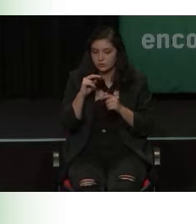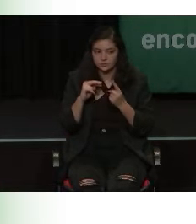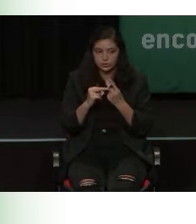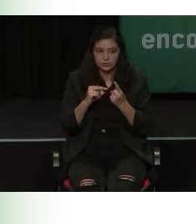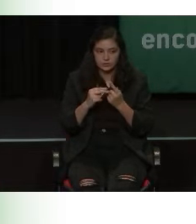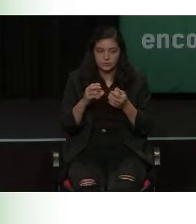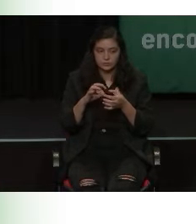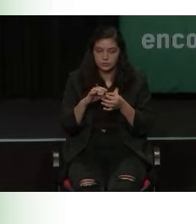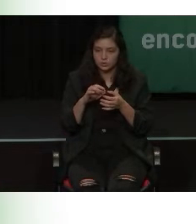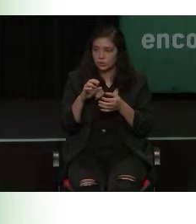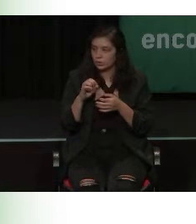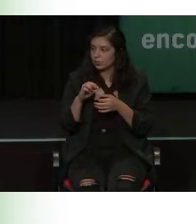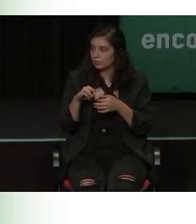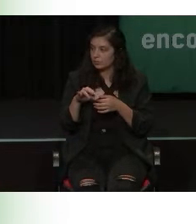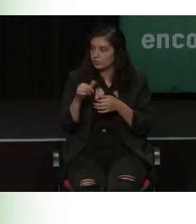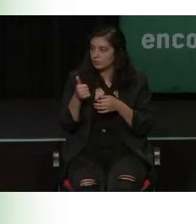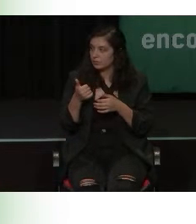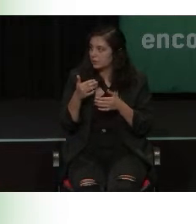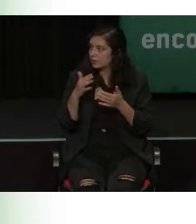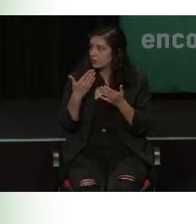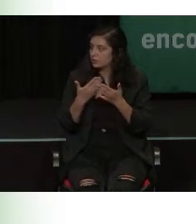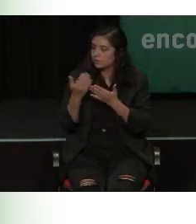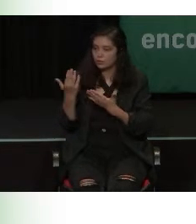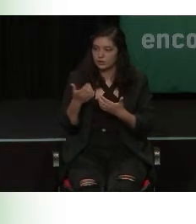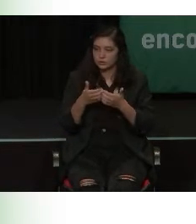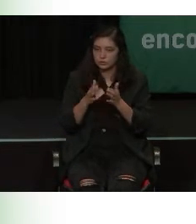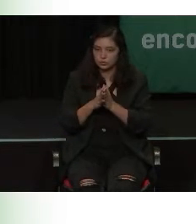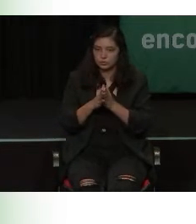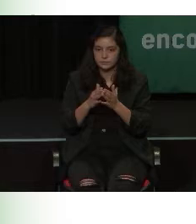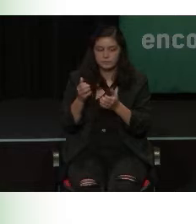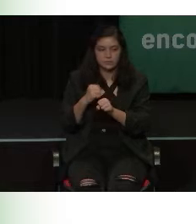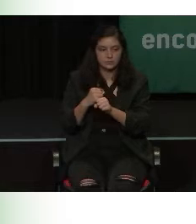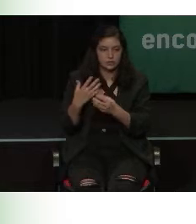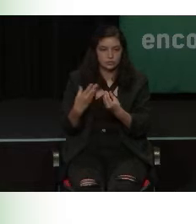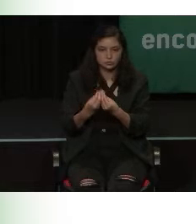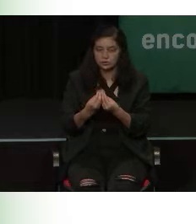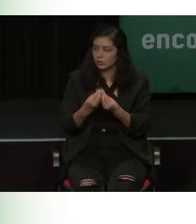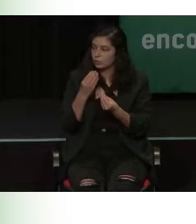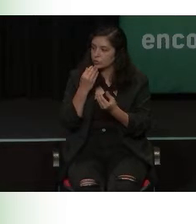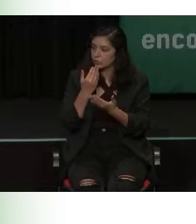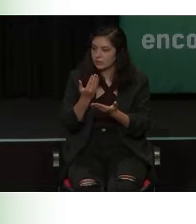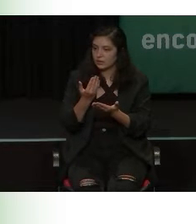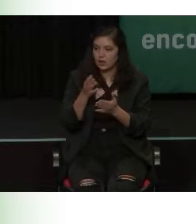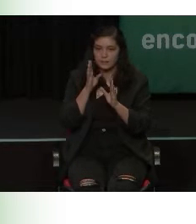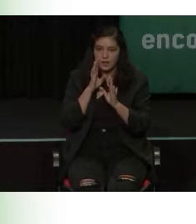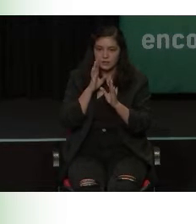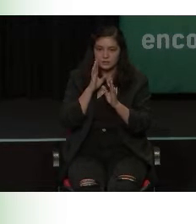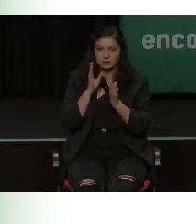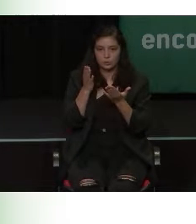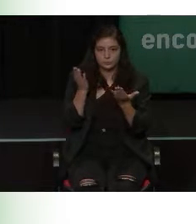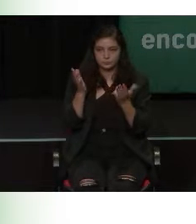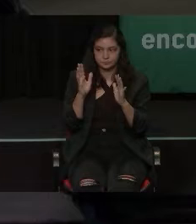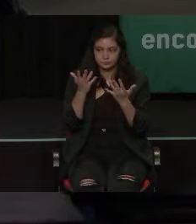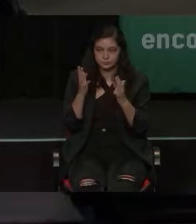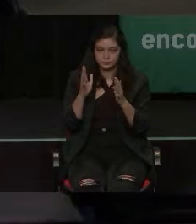So you have had a perspective of the UNIB, and you are all invited to work with us. Thank you very much for